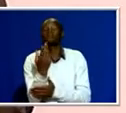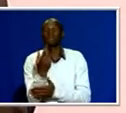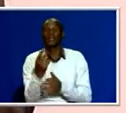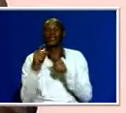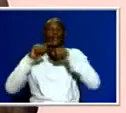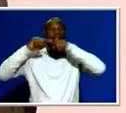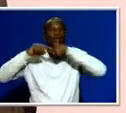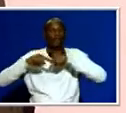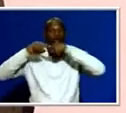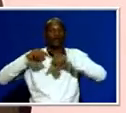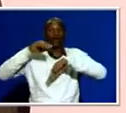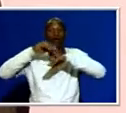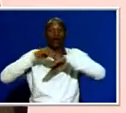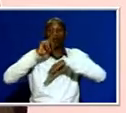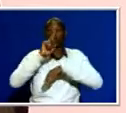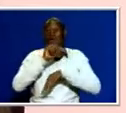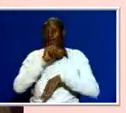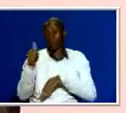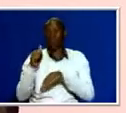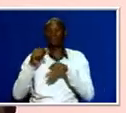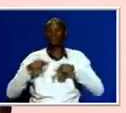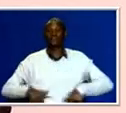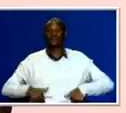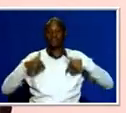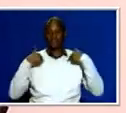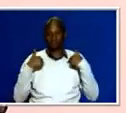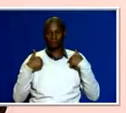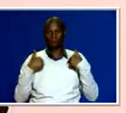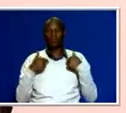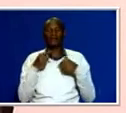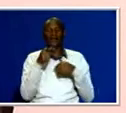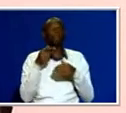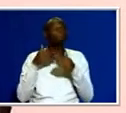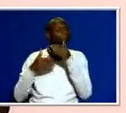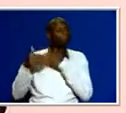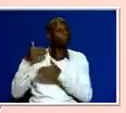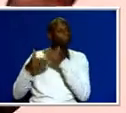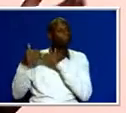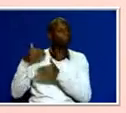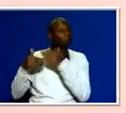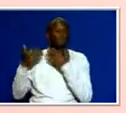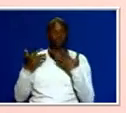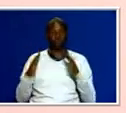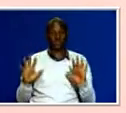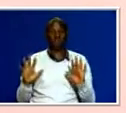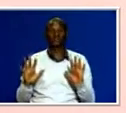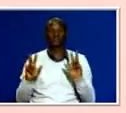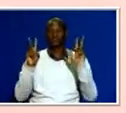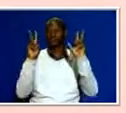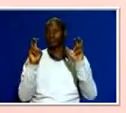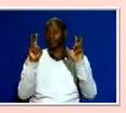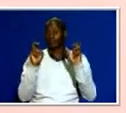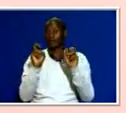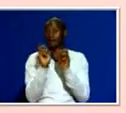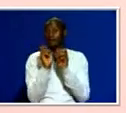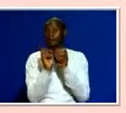on one another for survival. Having taken you down the memory lane of the topic